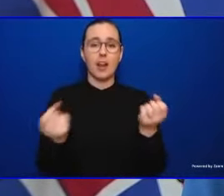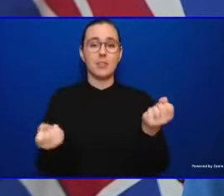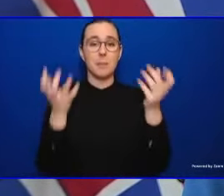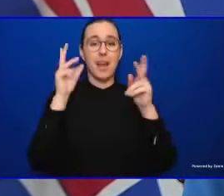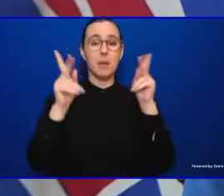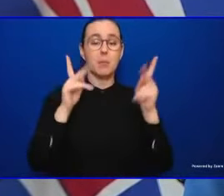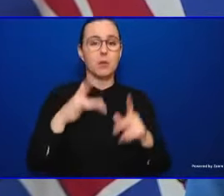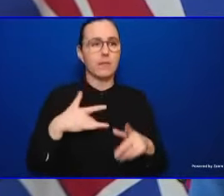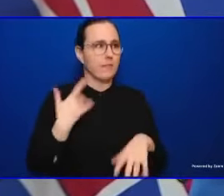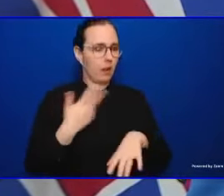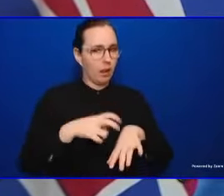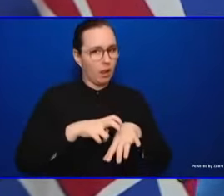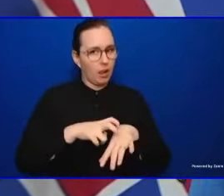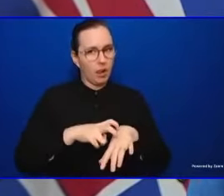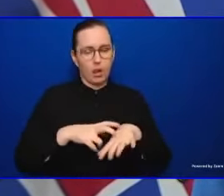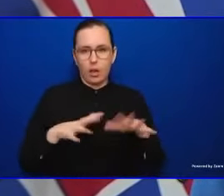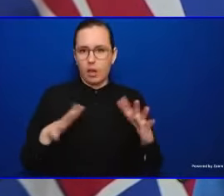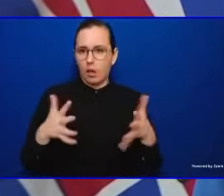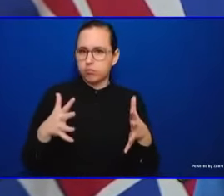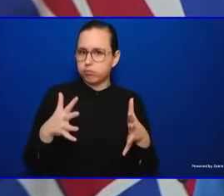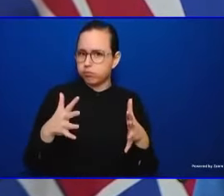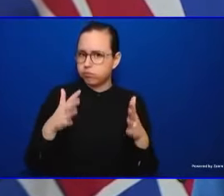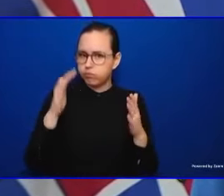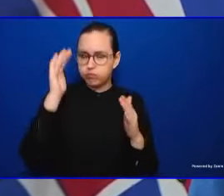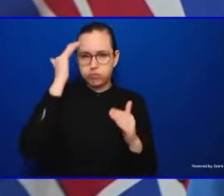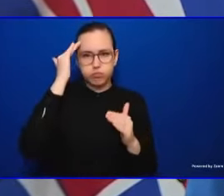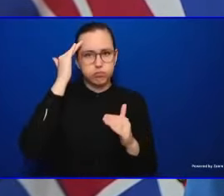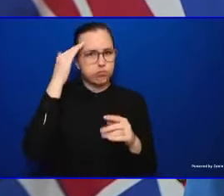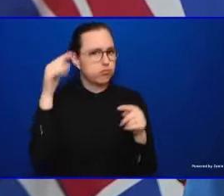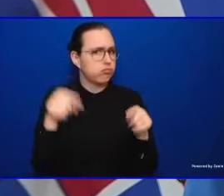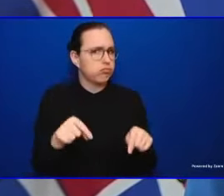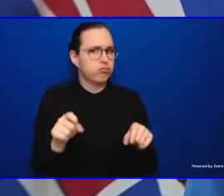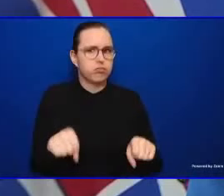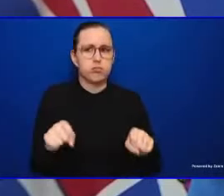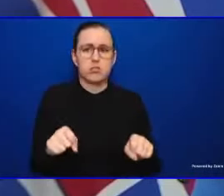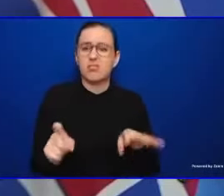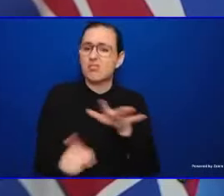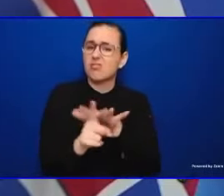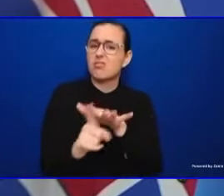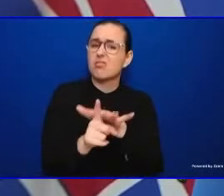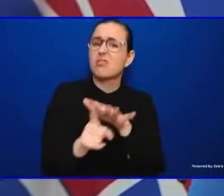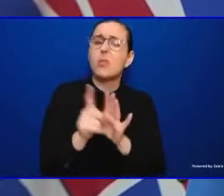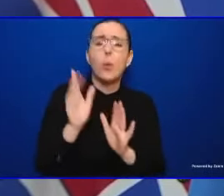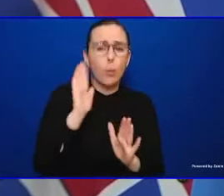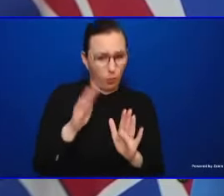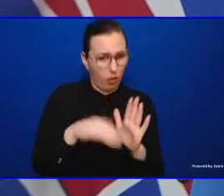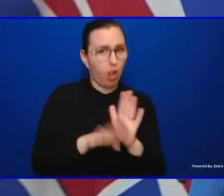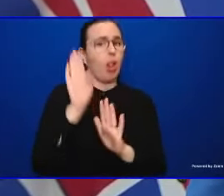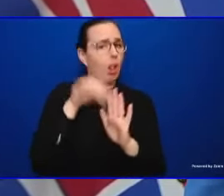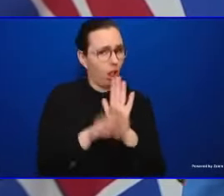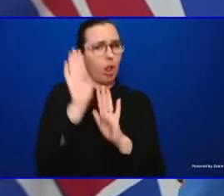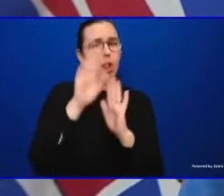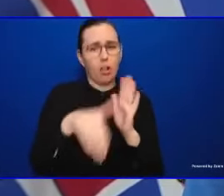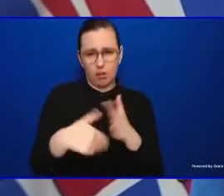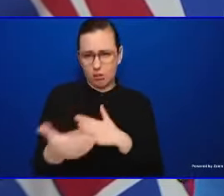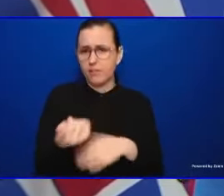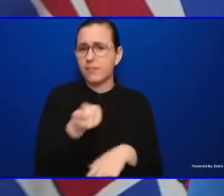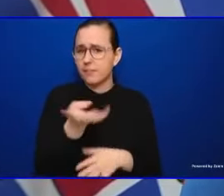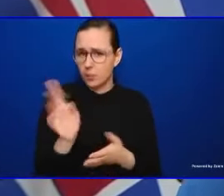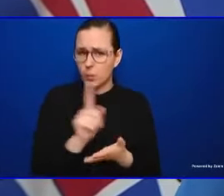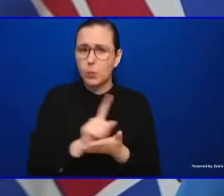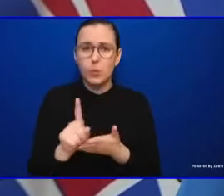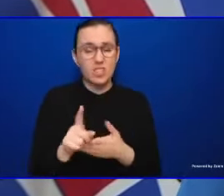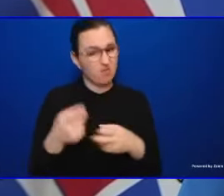few weeks. It's a difficult time for students, staff, and families, and this pandemic continues to present challenges for all of us in